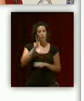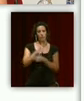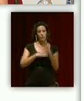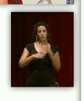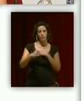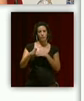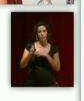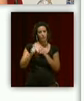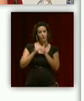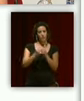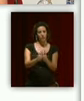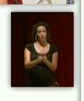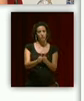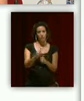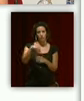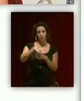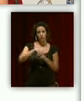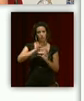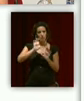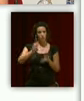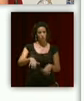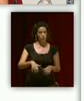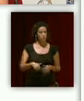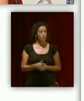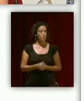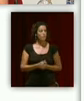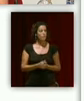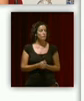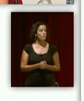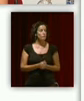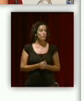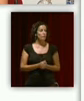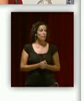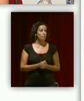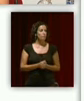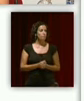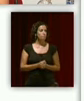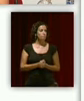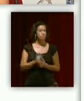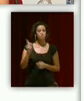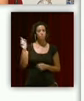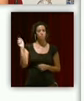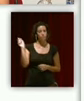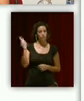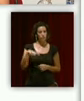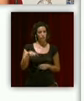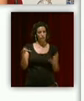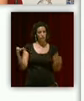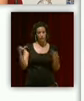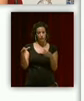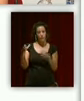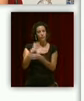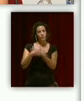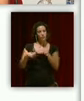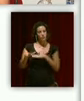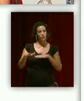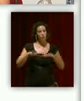15 users of the reference centers for discapacity and